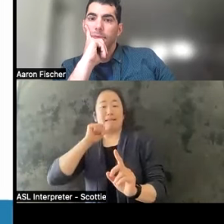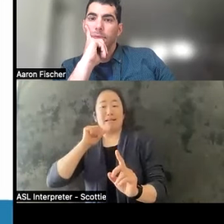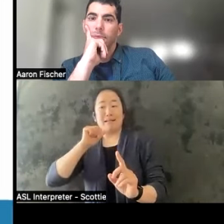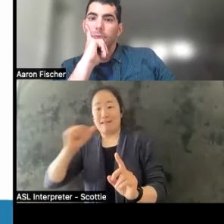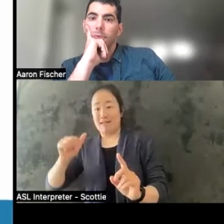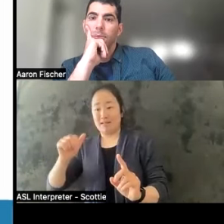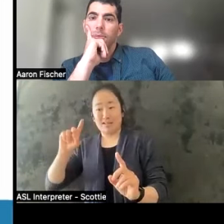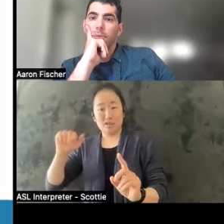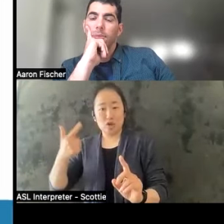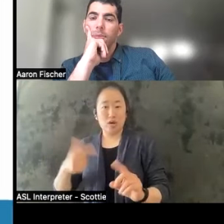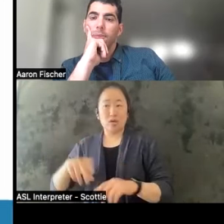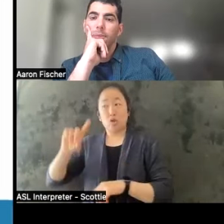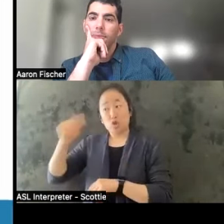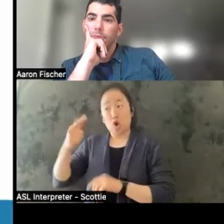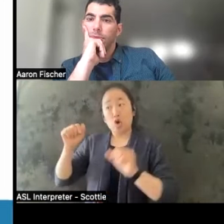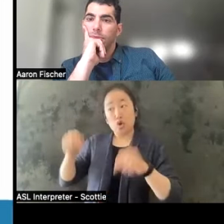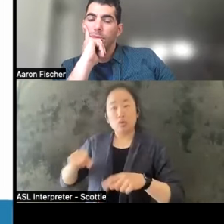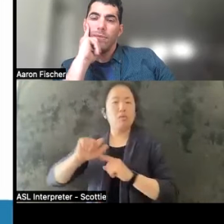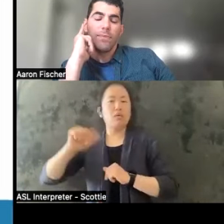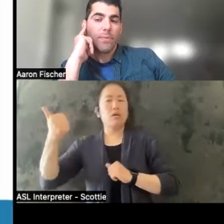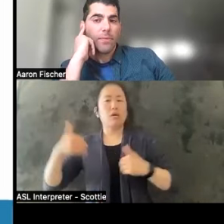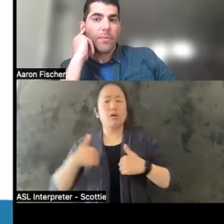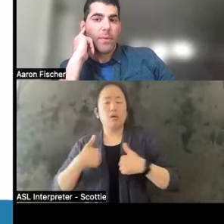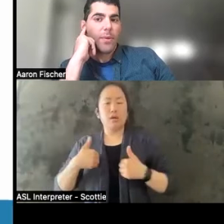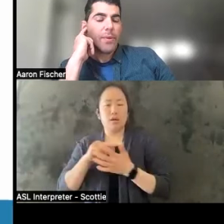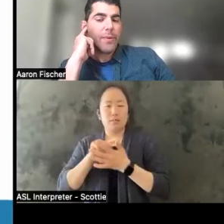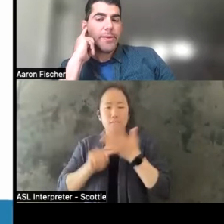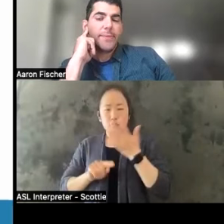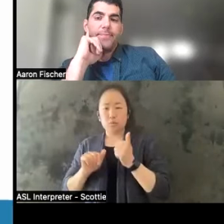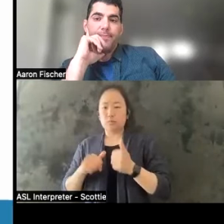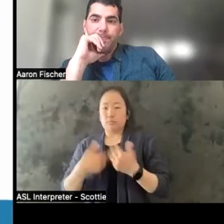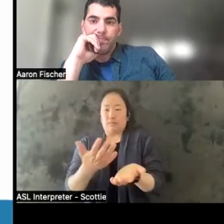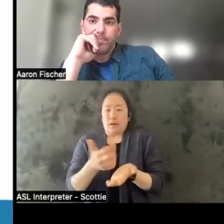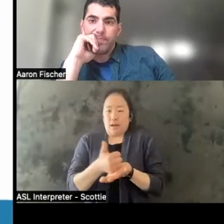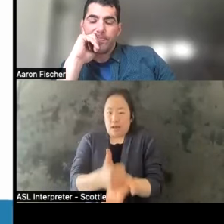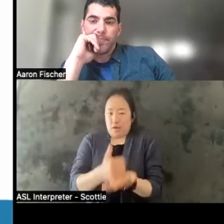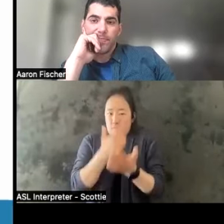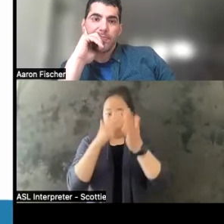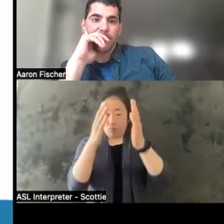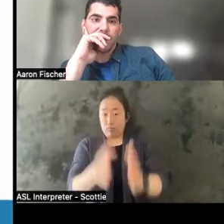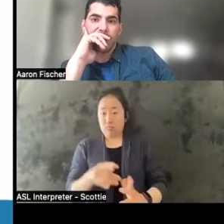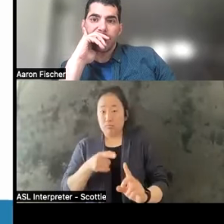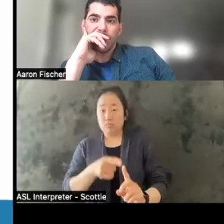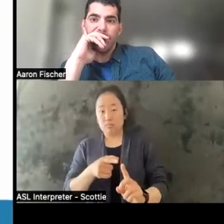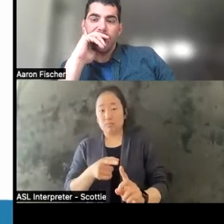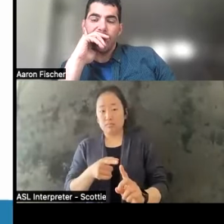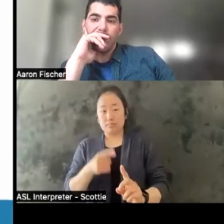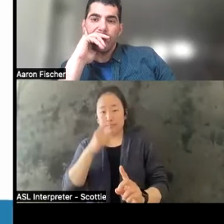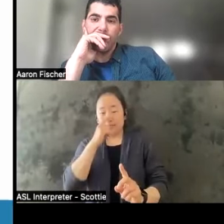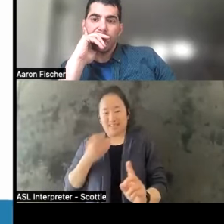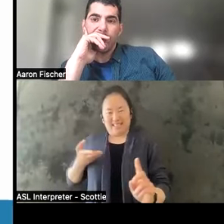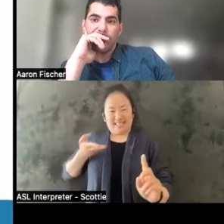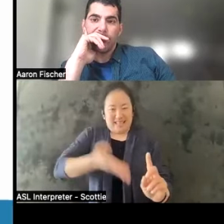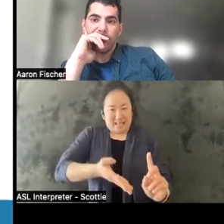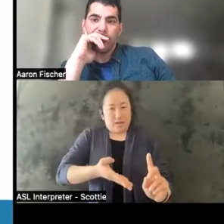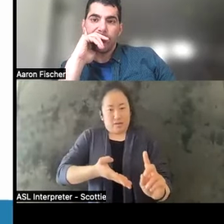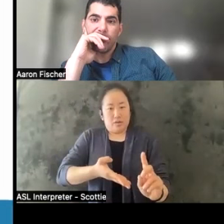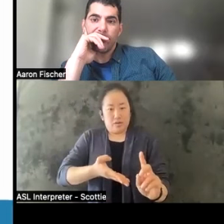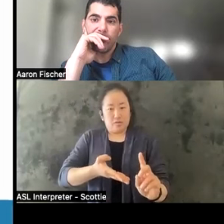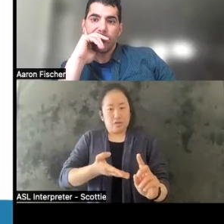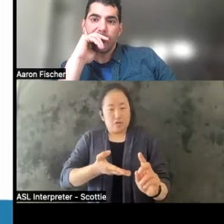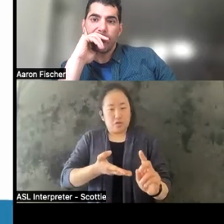dog or other animal that provides help to the individual just by its presence